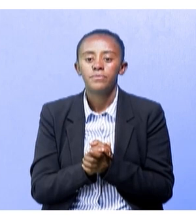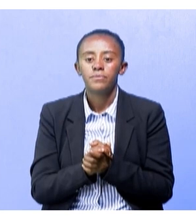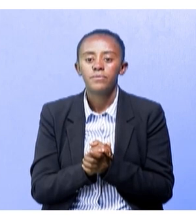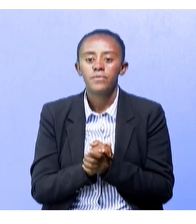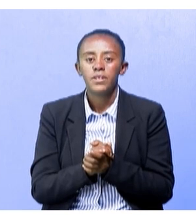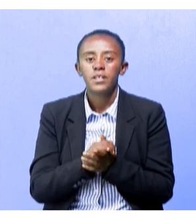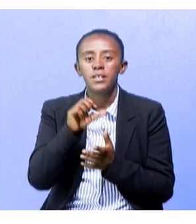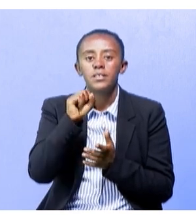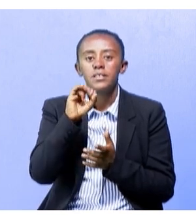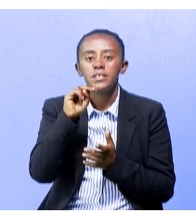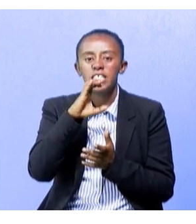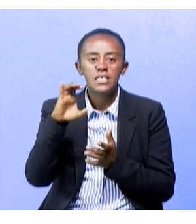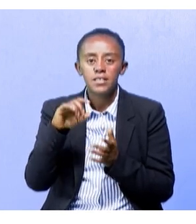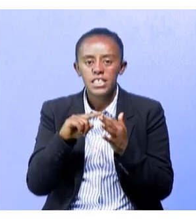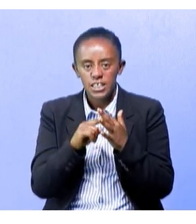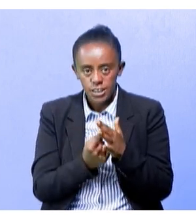since,